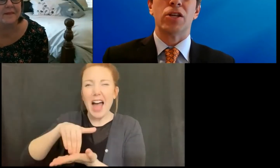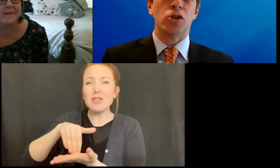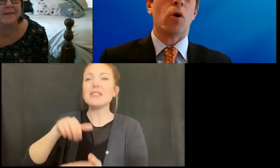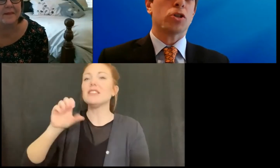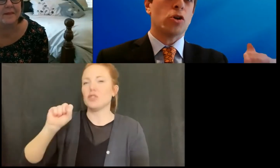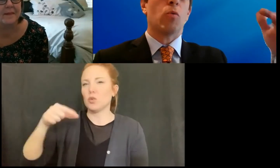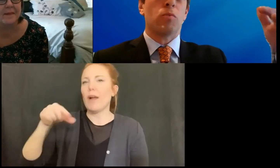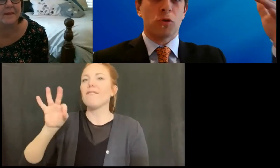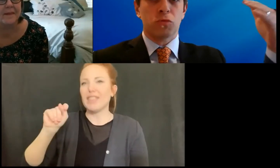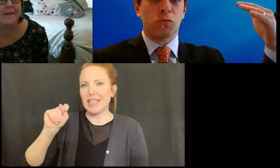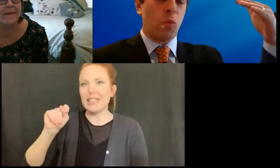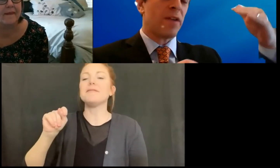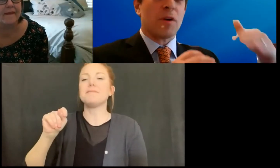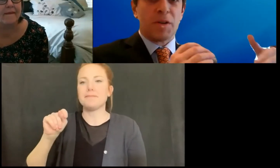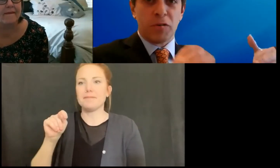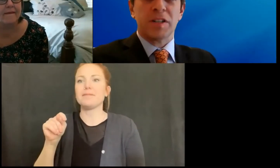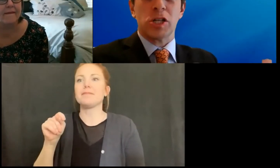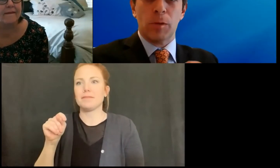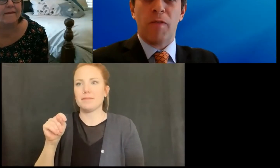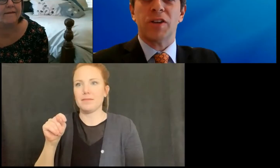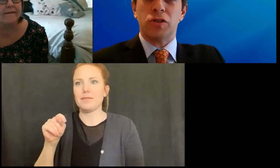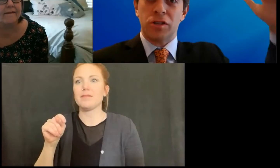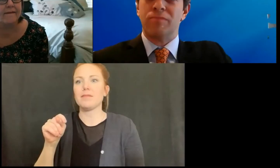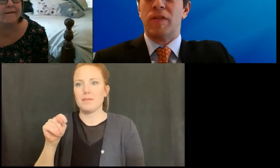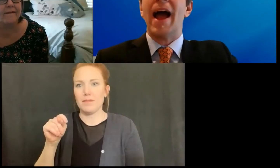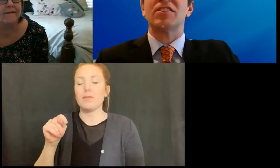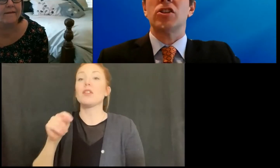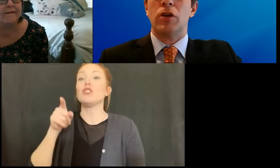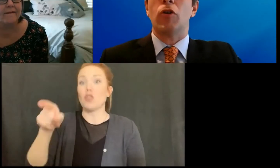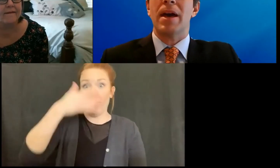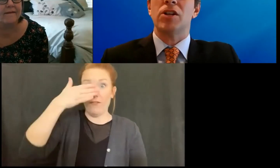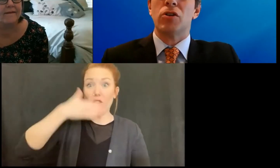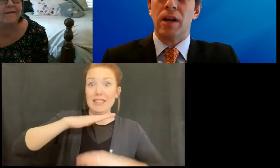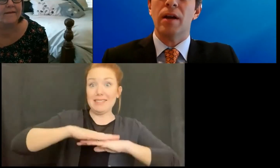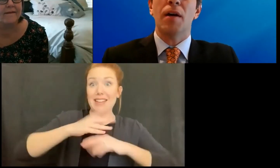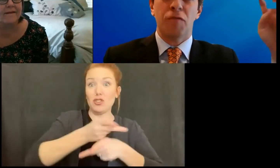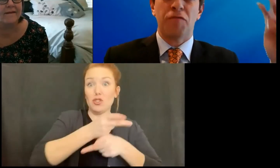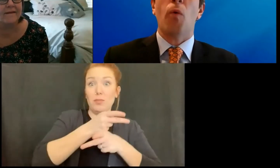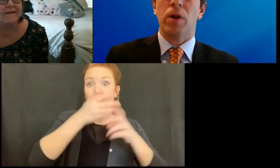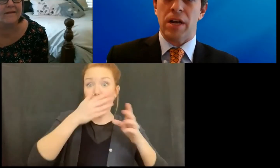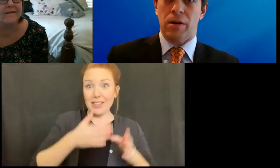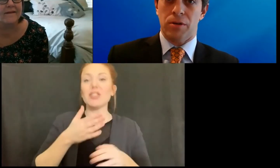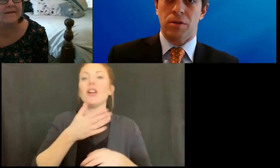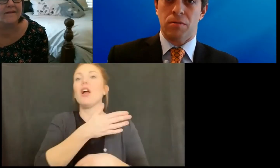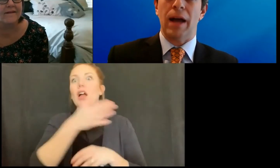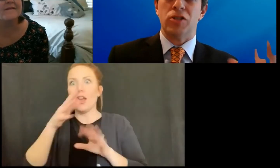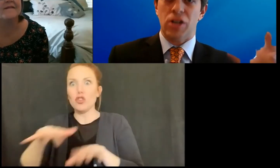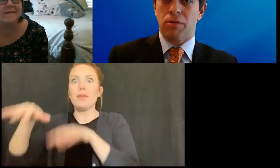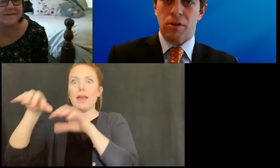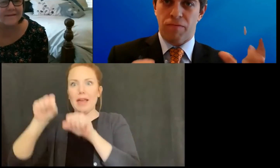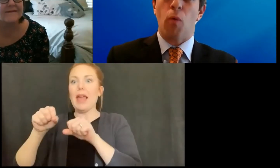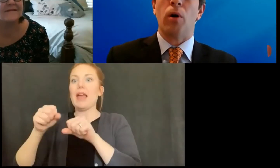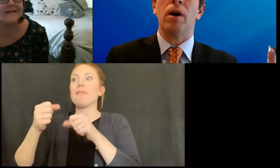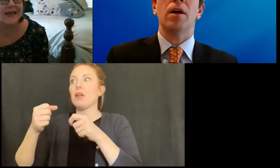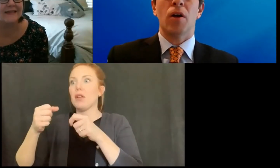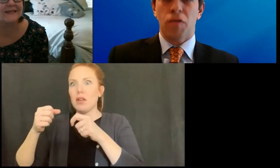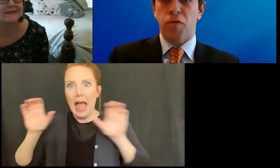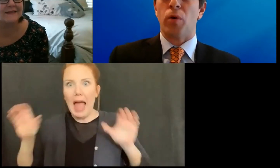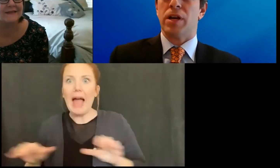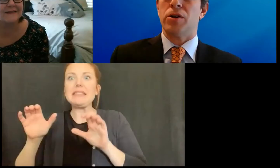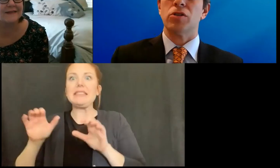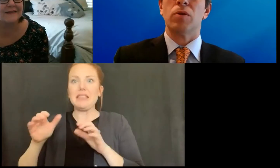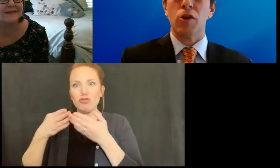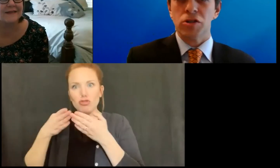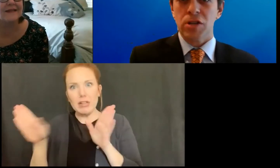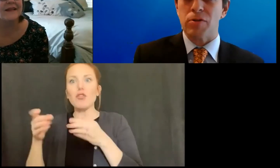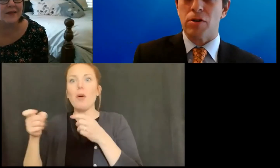And that you also went from the front desk supervisor to sort of acting general manager in 4 years, right? Generally